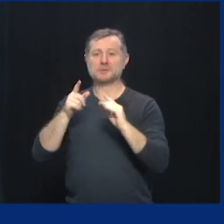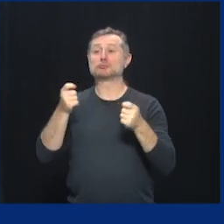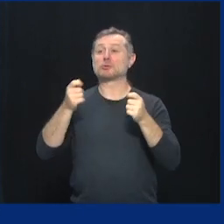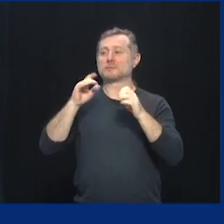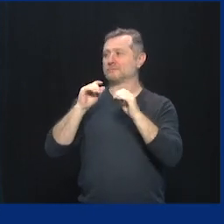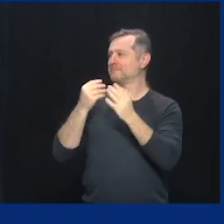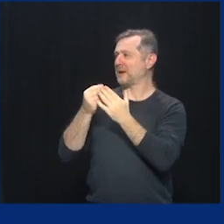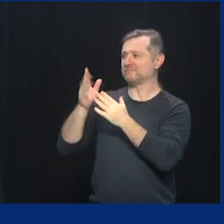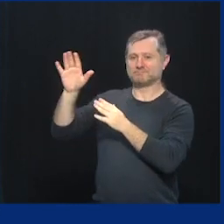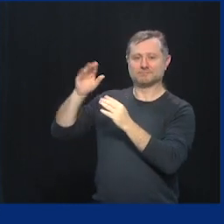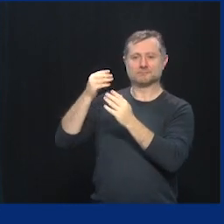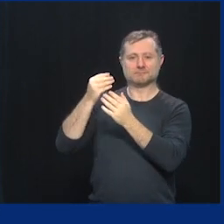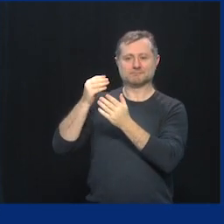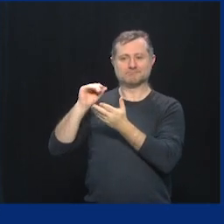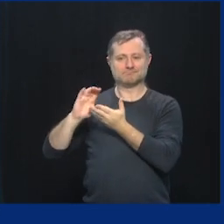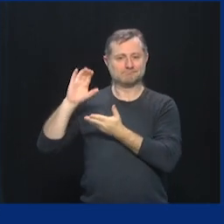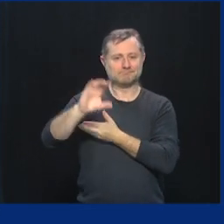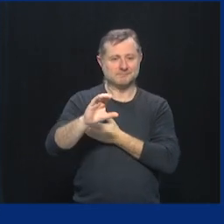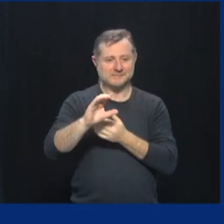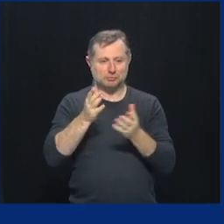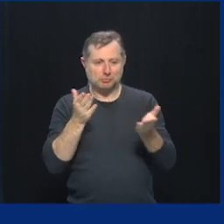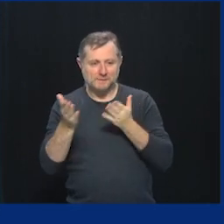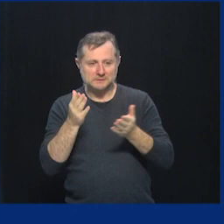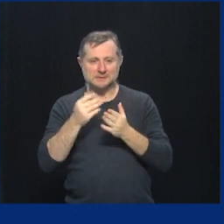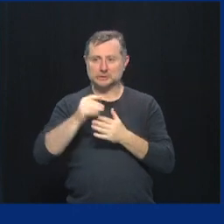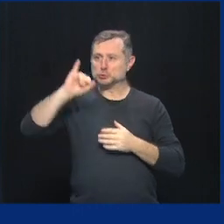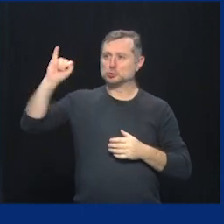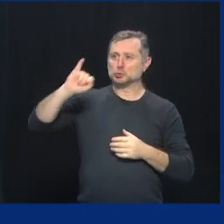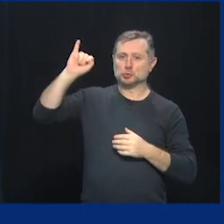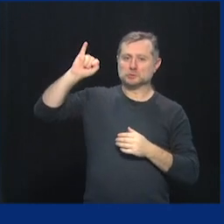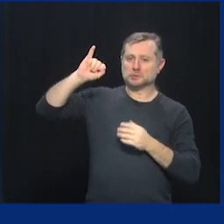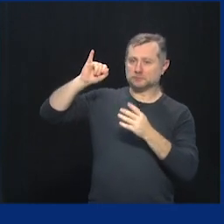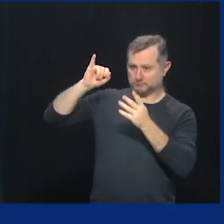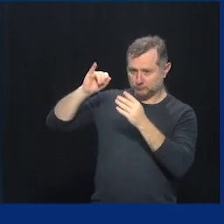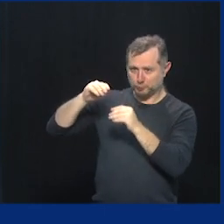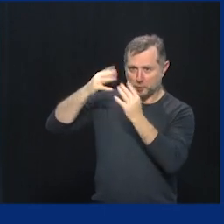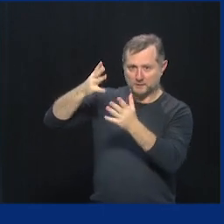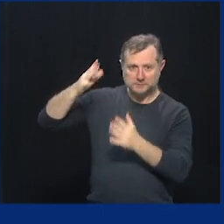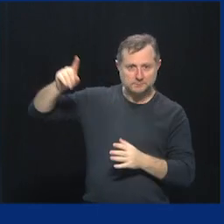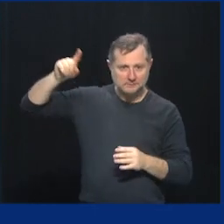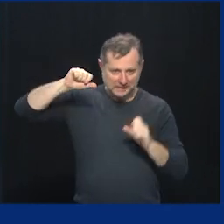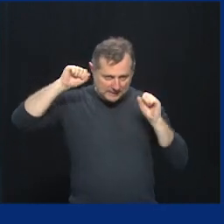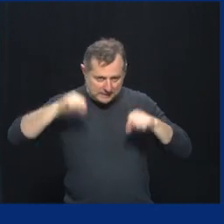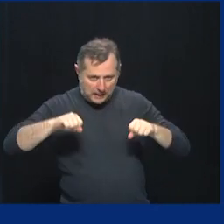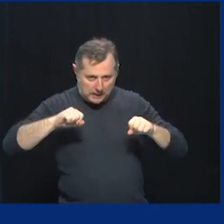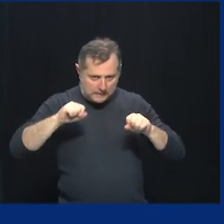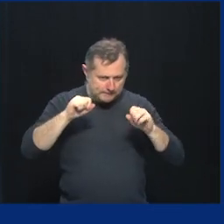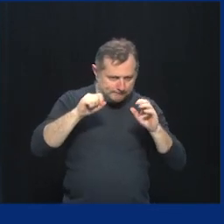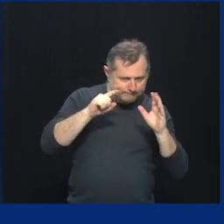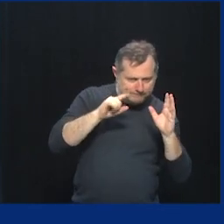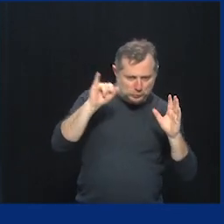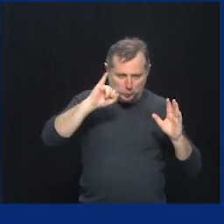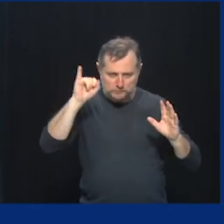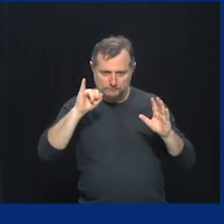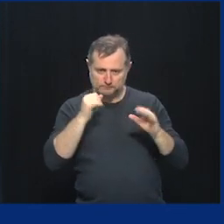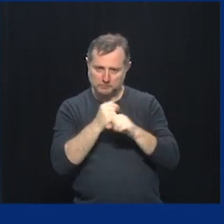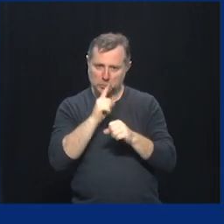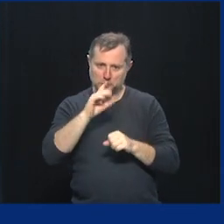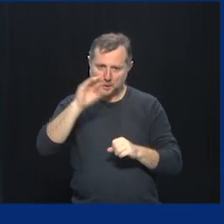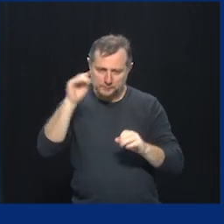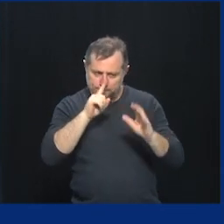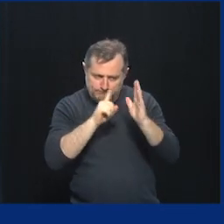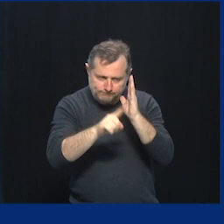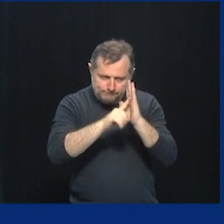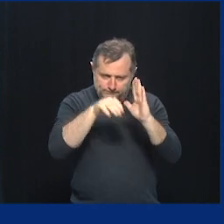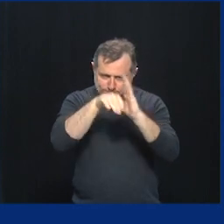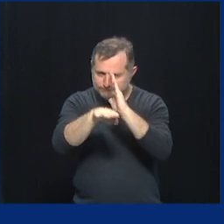in contact immediately with our insurance providers so they get people on the ground. Show up in these neighborhoods, get your claims adjusters, let them